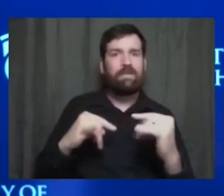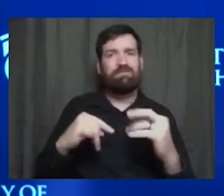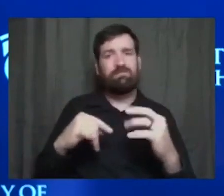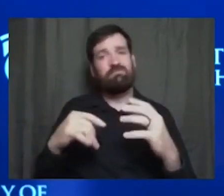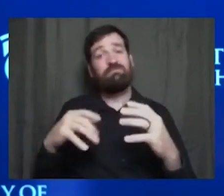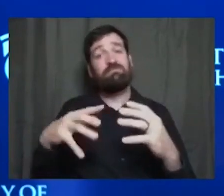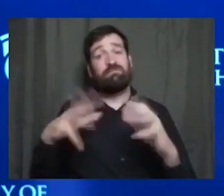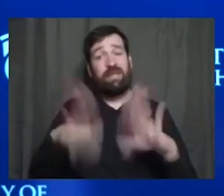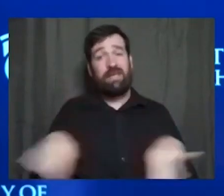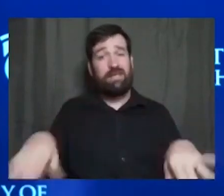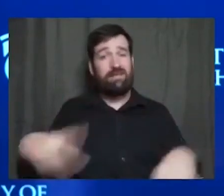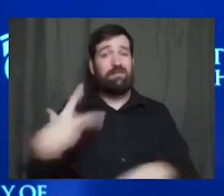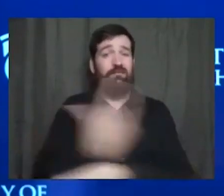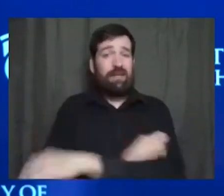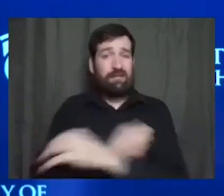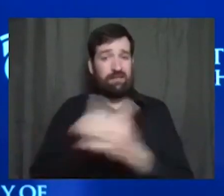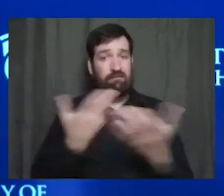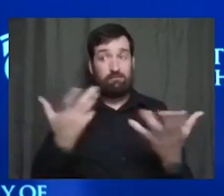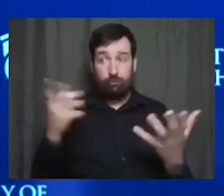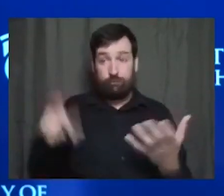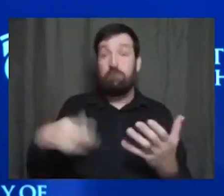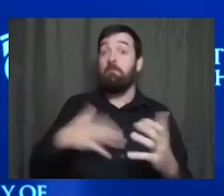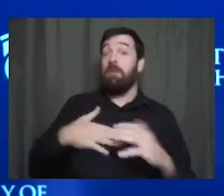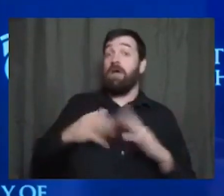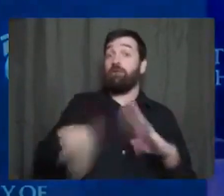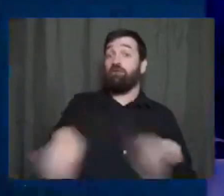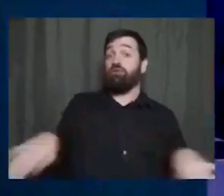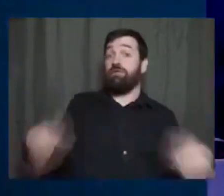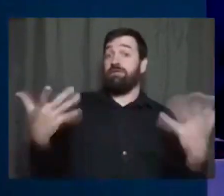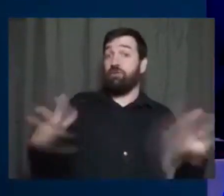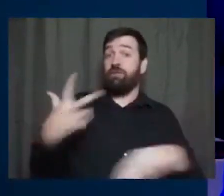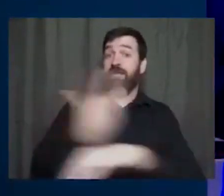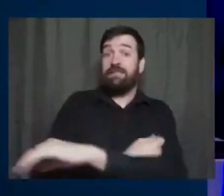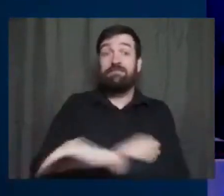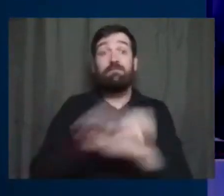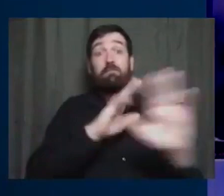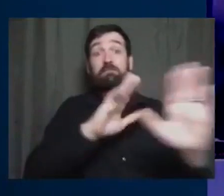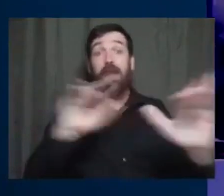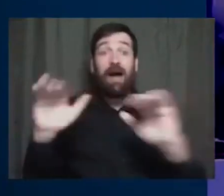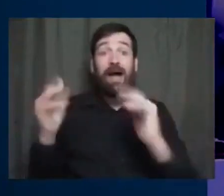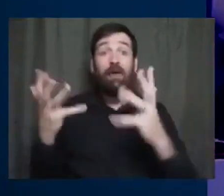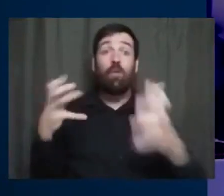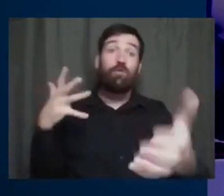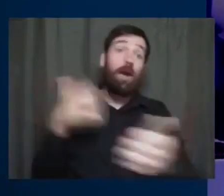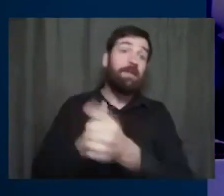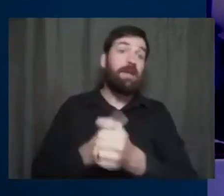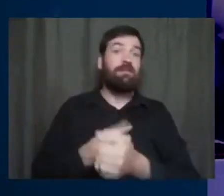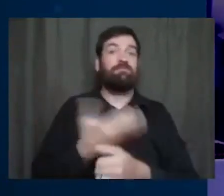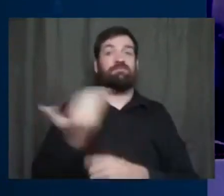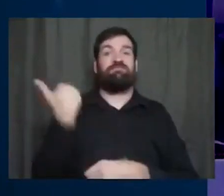My children have been vaccinated, and as we say goodbye, I want to give you an update. As of last night, the kids were